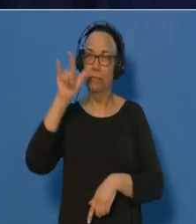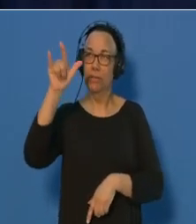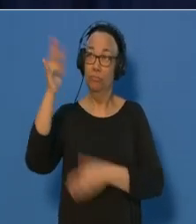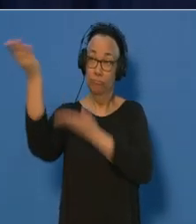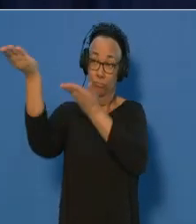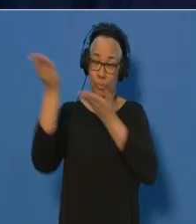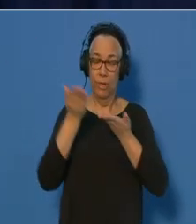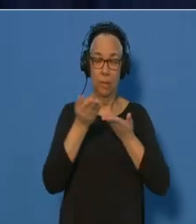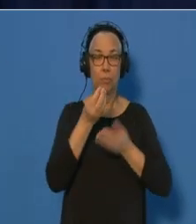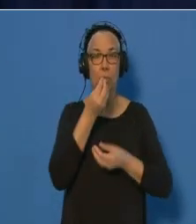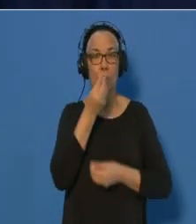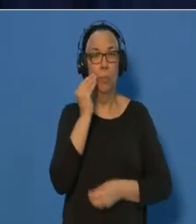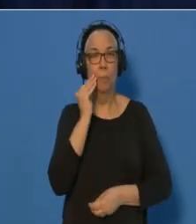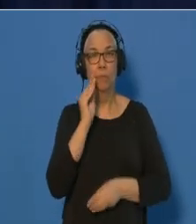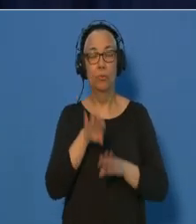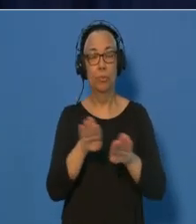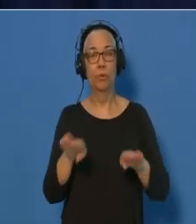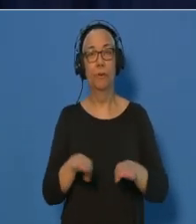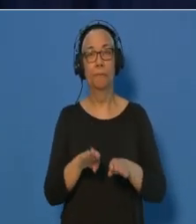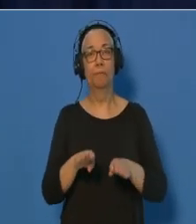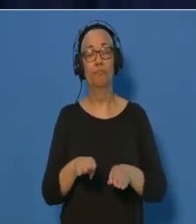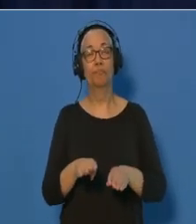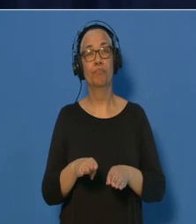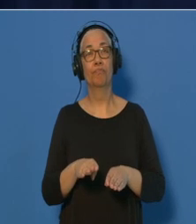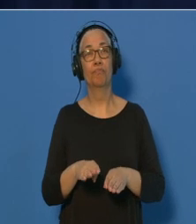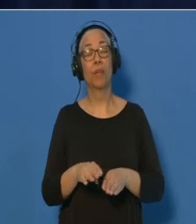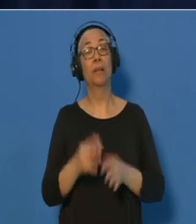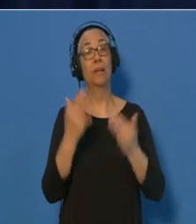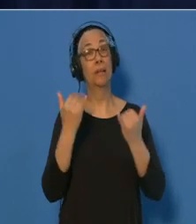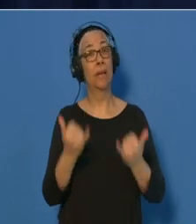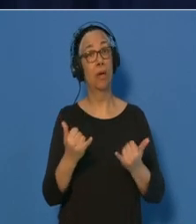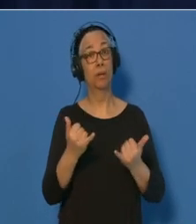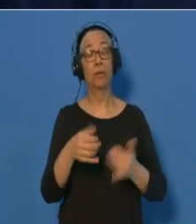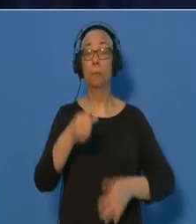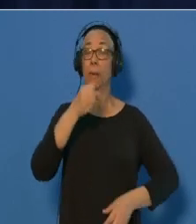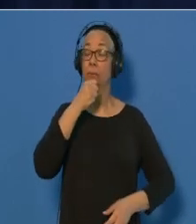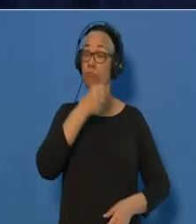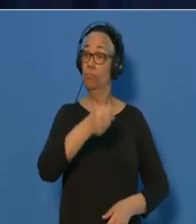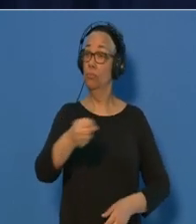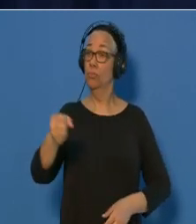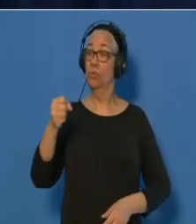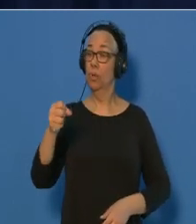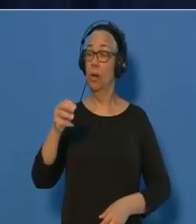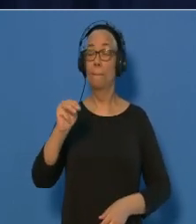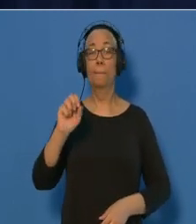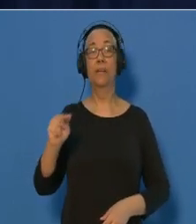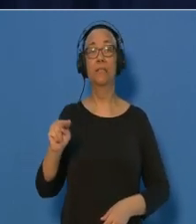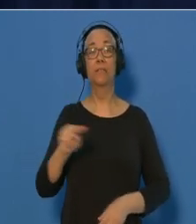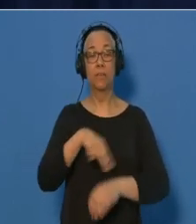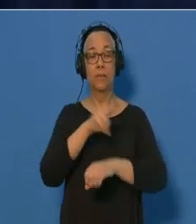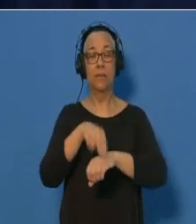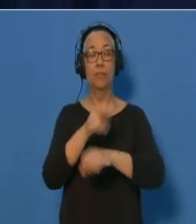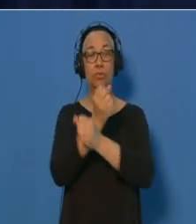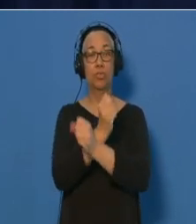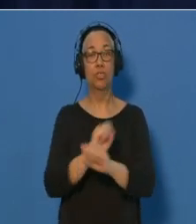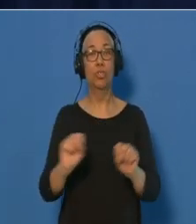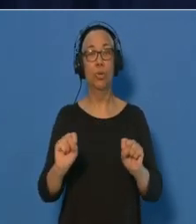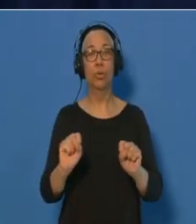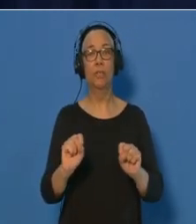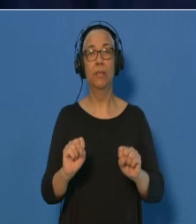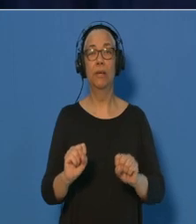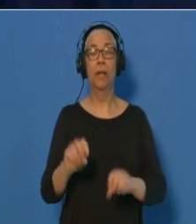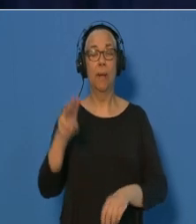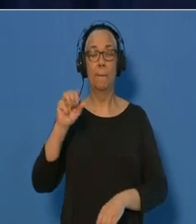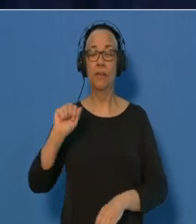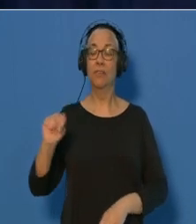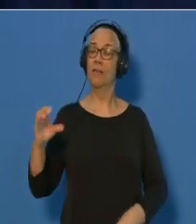Bermudians home. With that, I'm now going to turn over the mic to the Minister of National Security, Minister Wayne Keynes, who